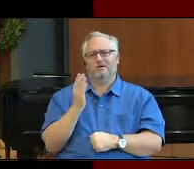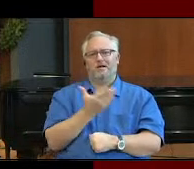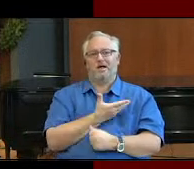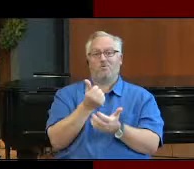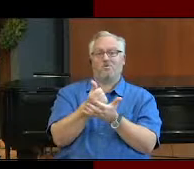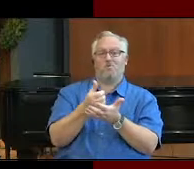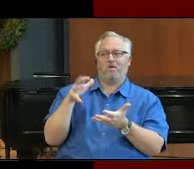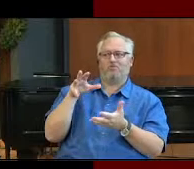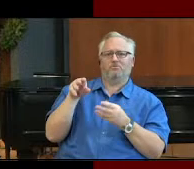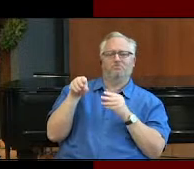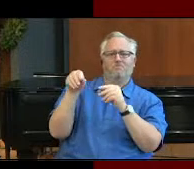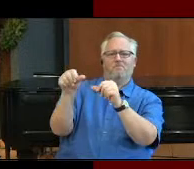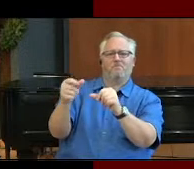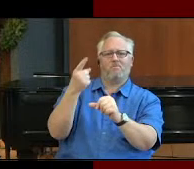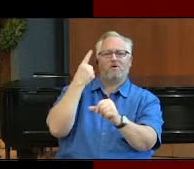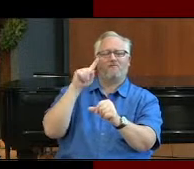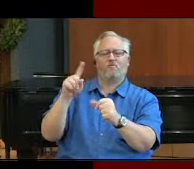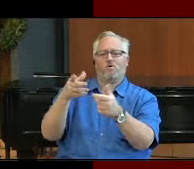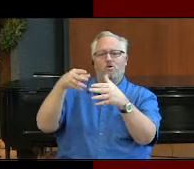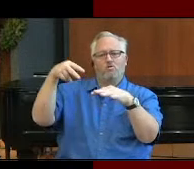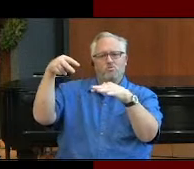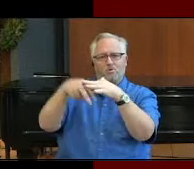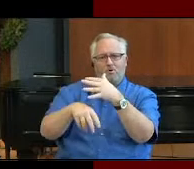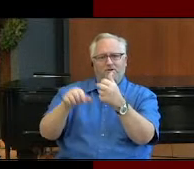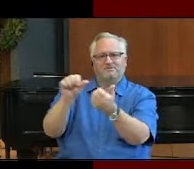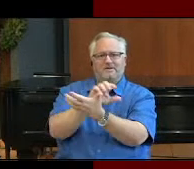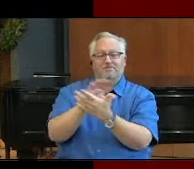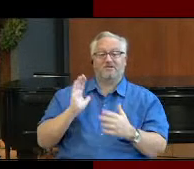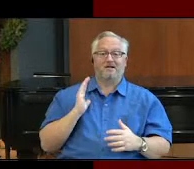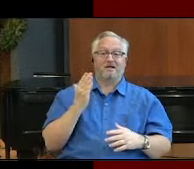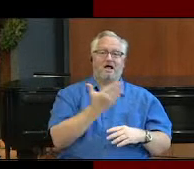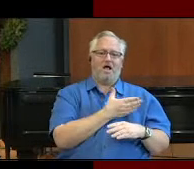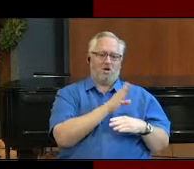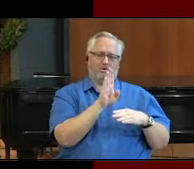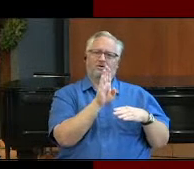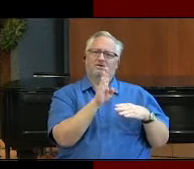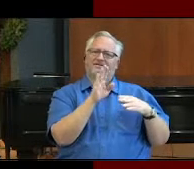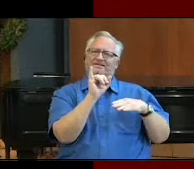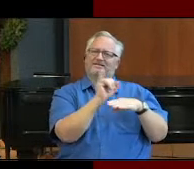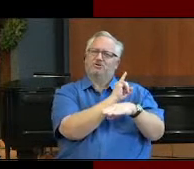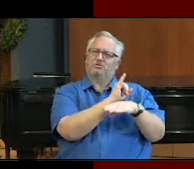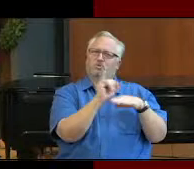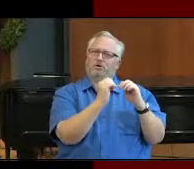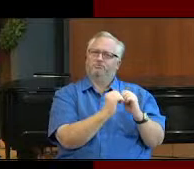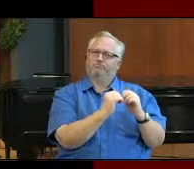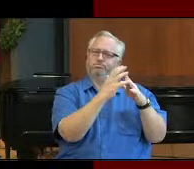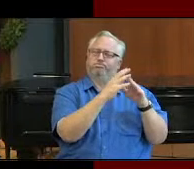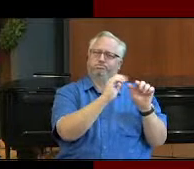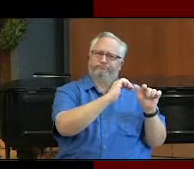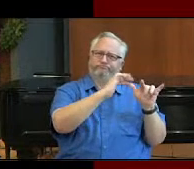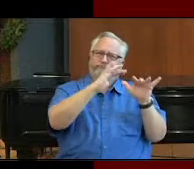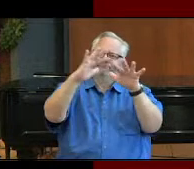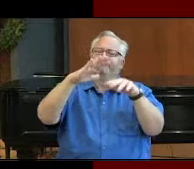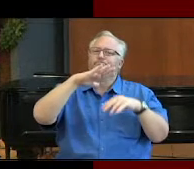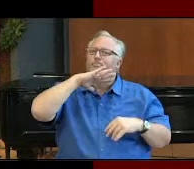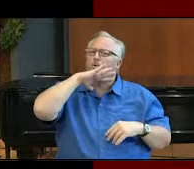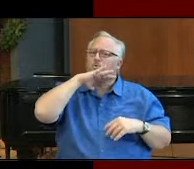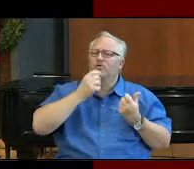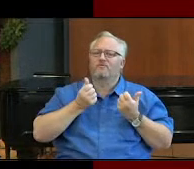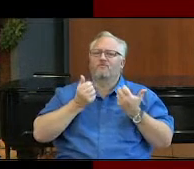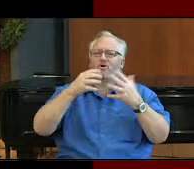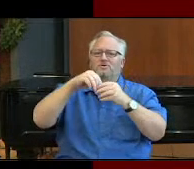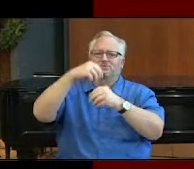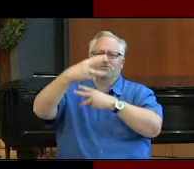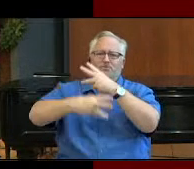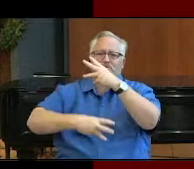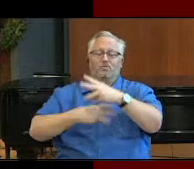to compensate for the loss and damage our industrial wealth has caused around the world. We have a